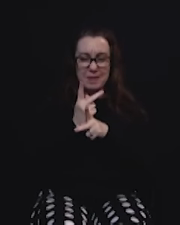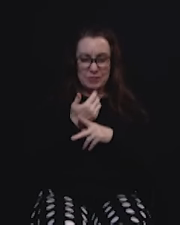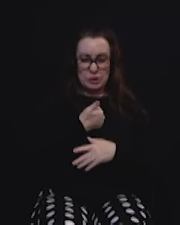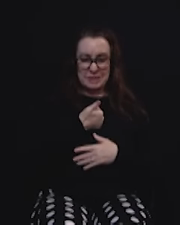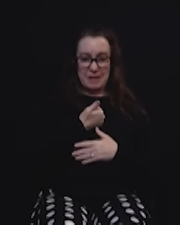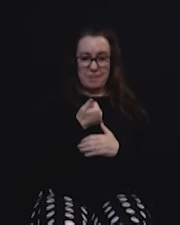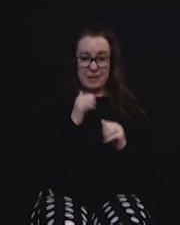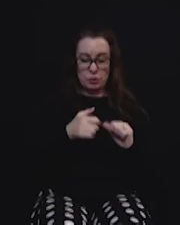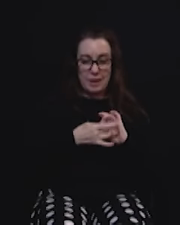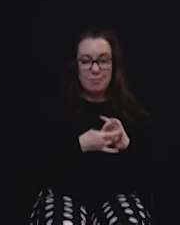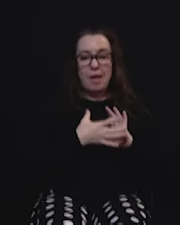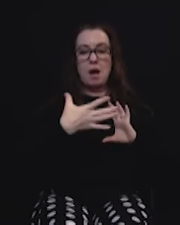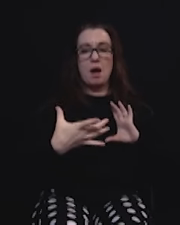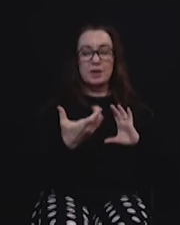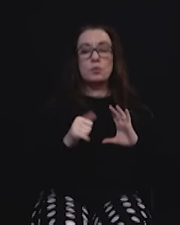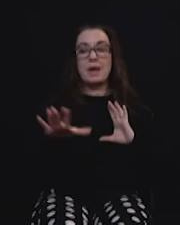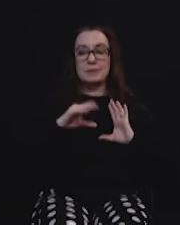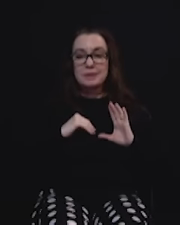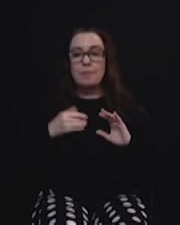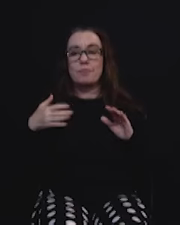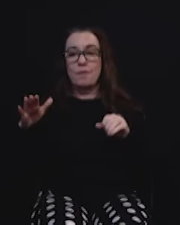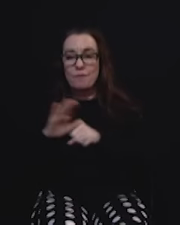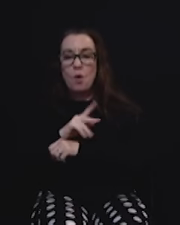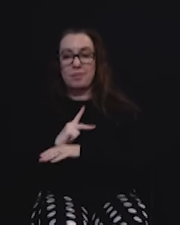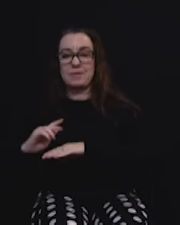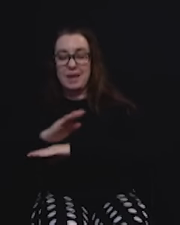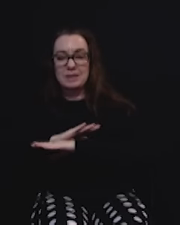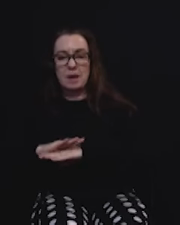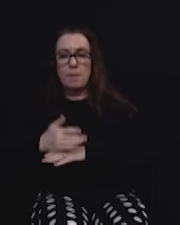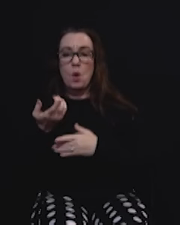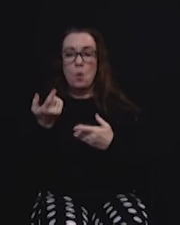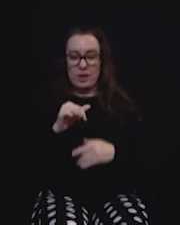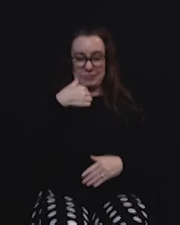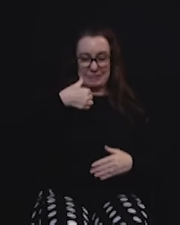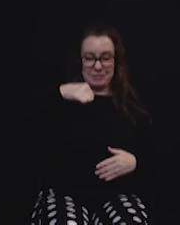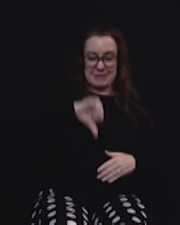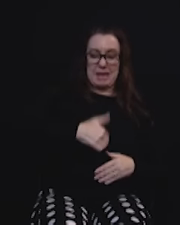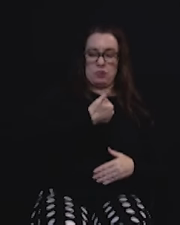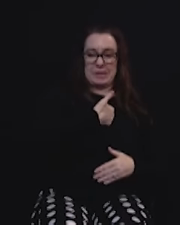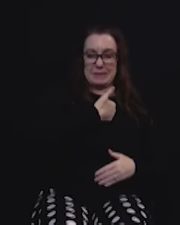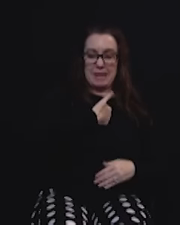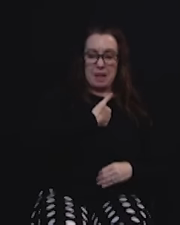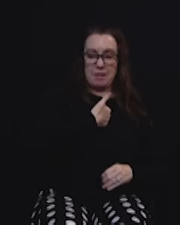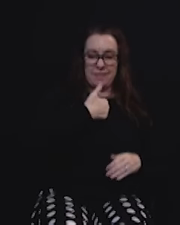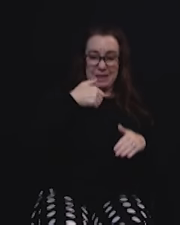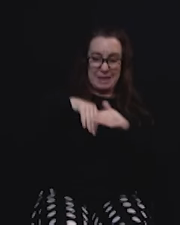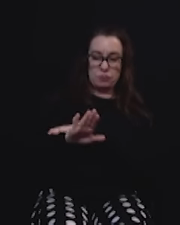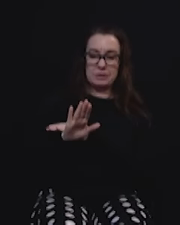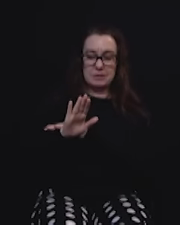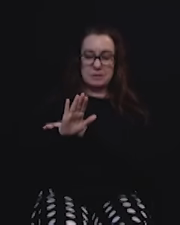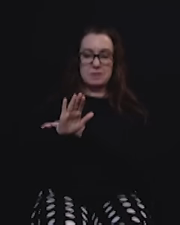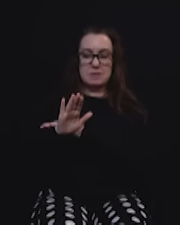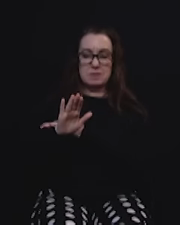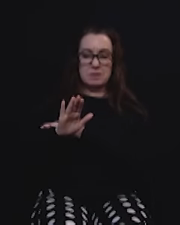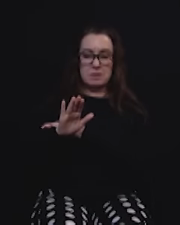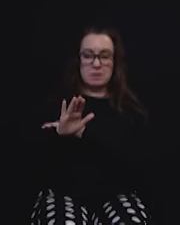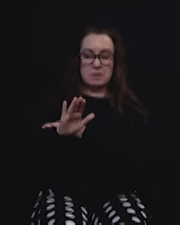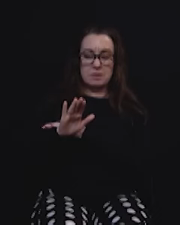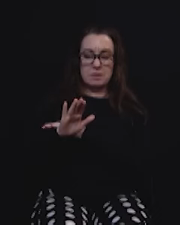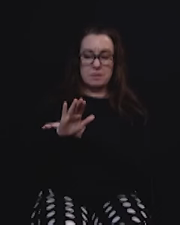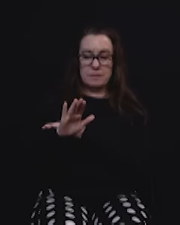way of the kingdom? Where are you denying yourself entrance